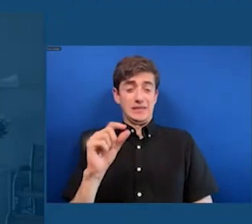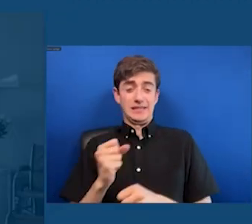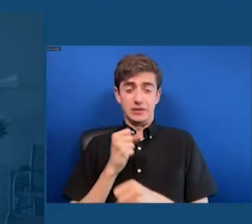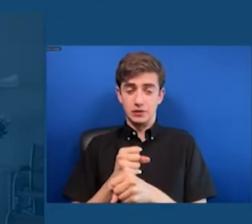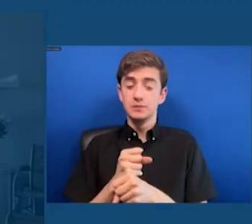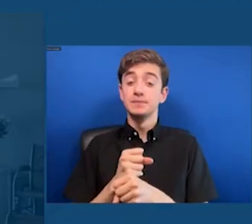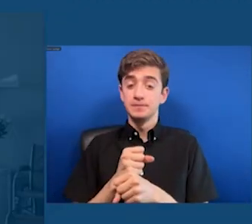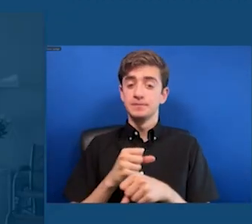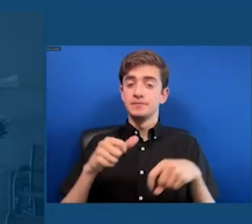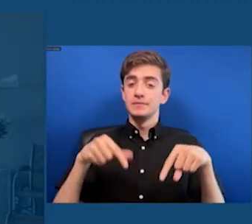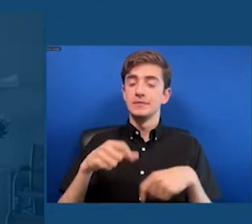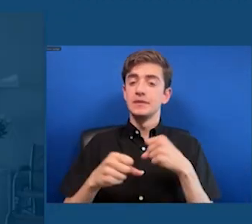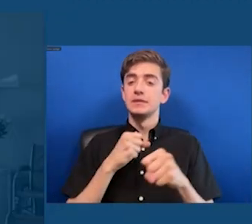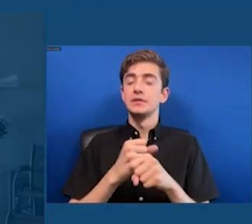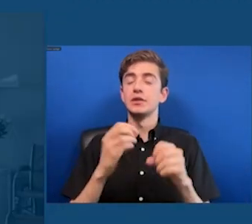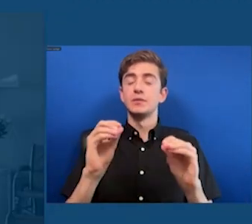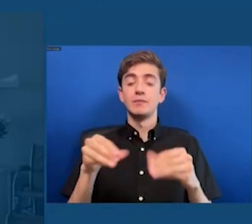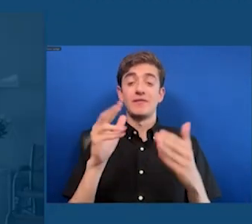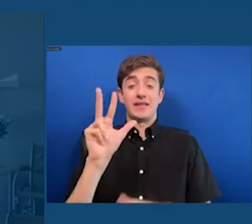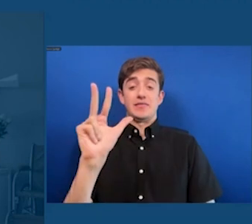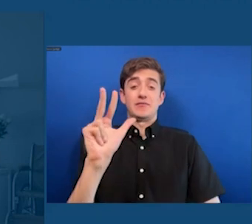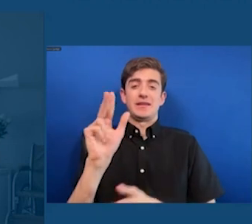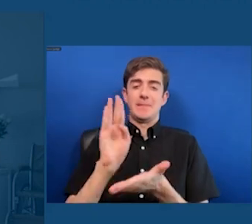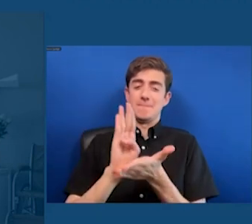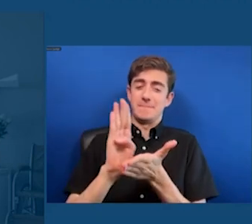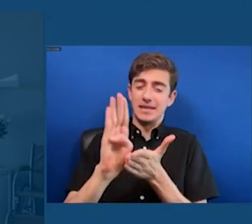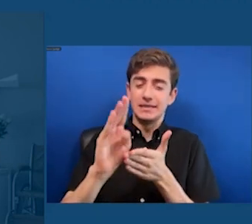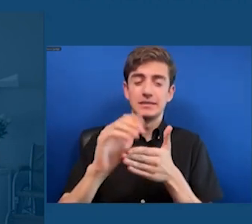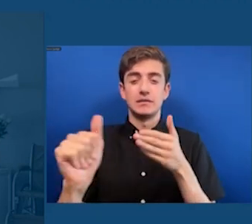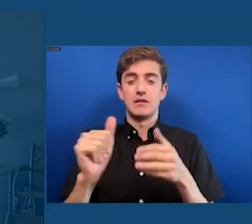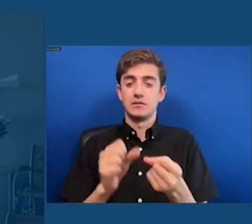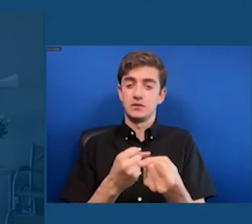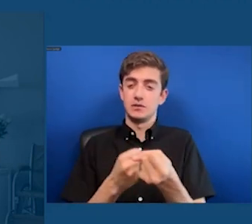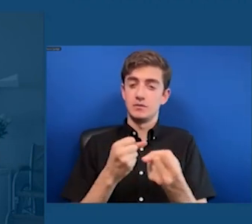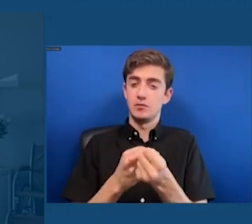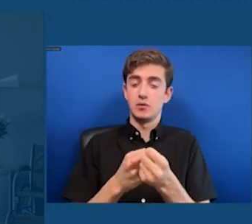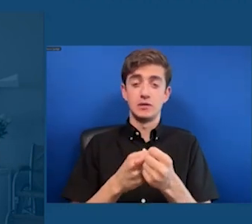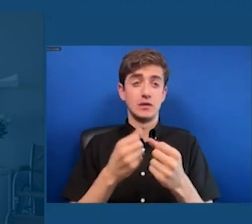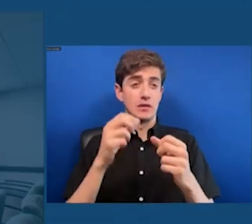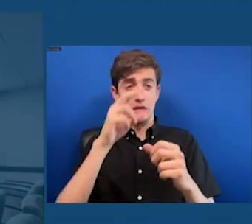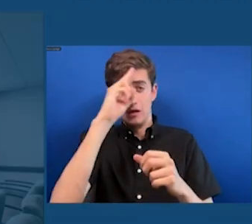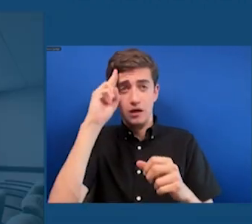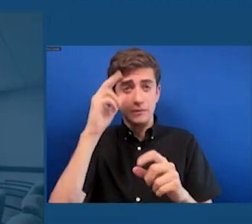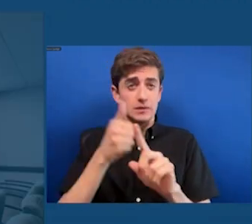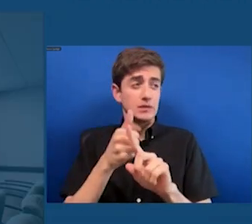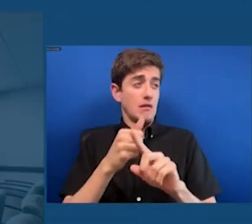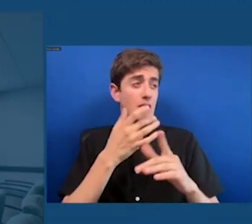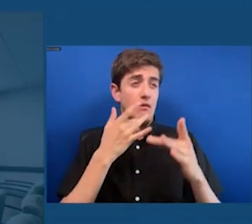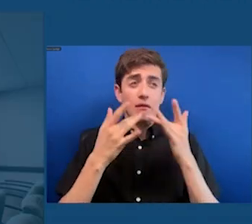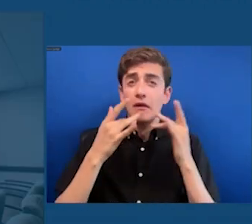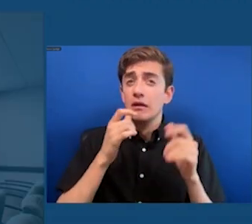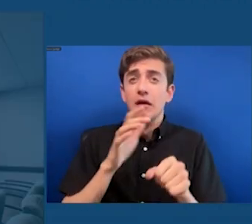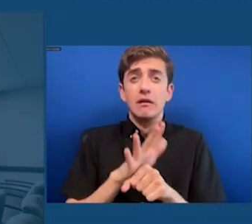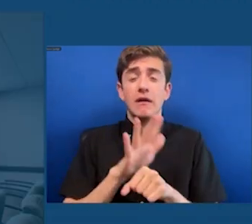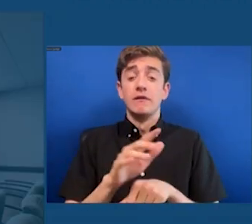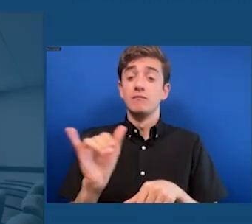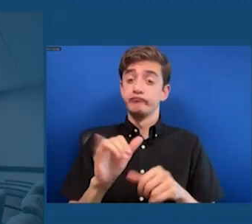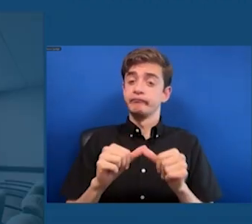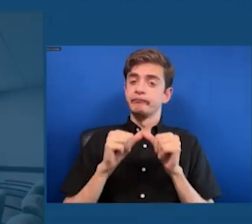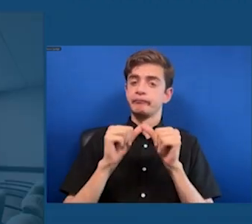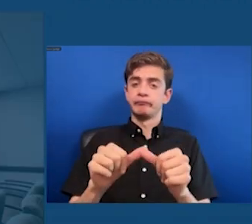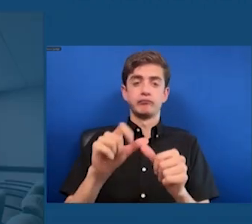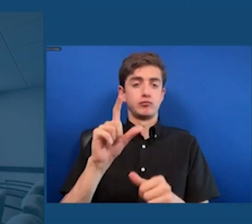providing $3 billion to support distressed hospitals and continuing our $20 billion multi-year